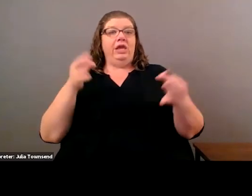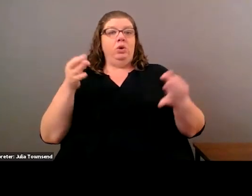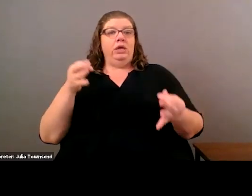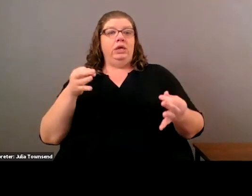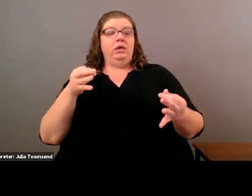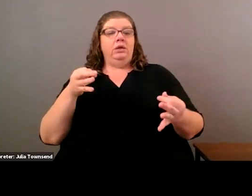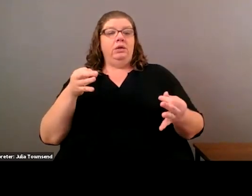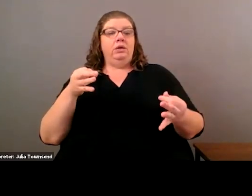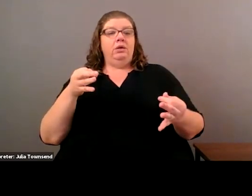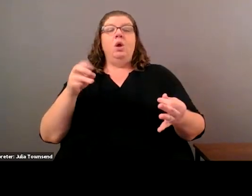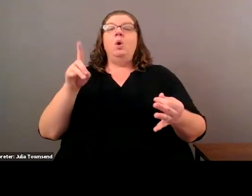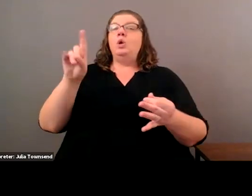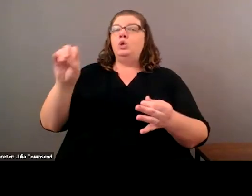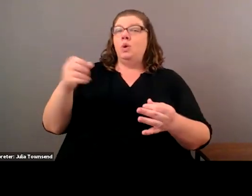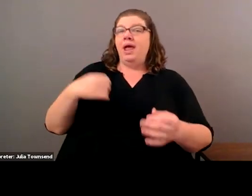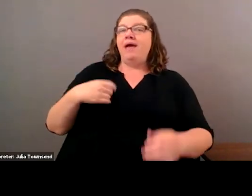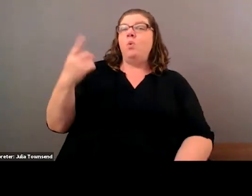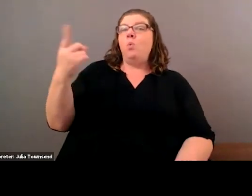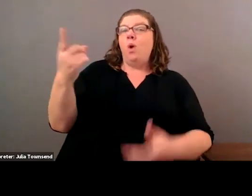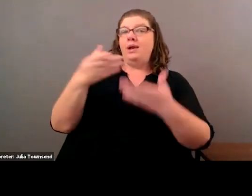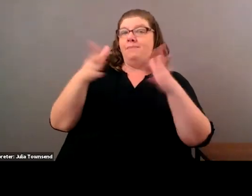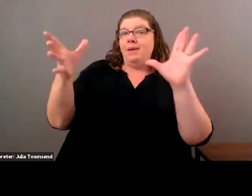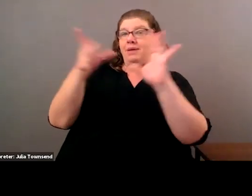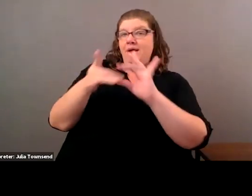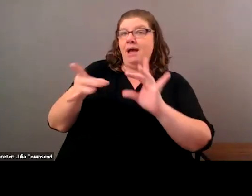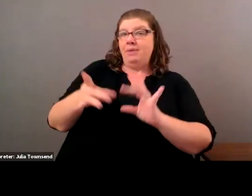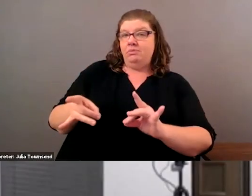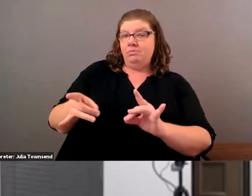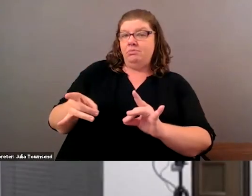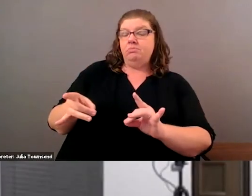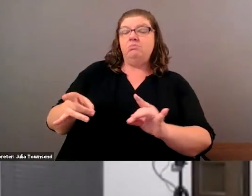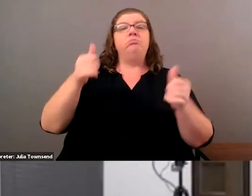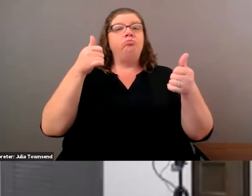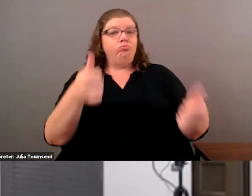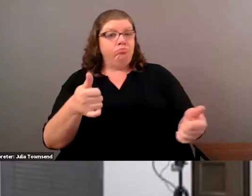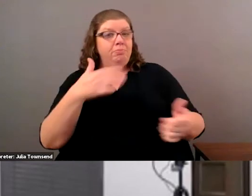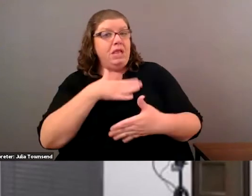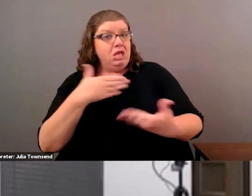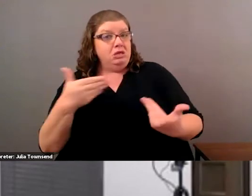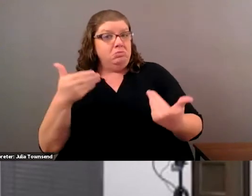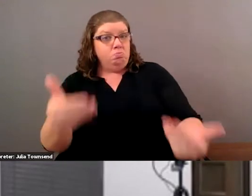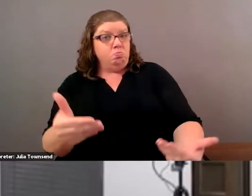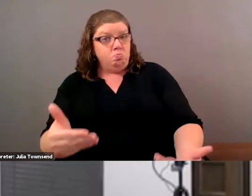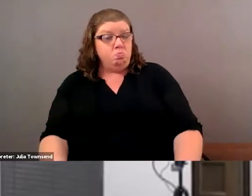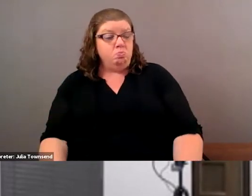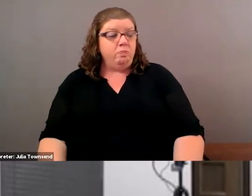We do have one public comment on this item. Okay, please.